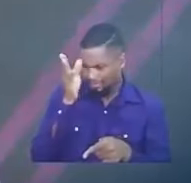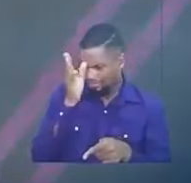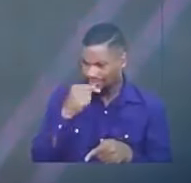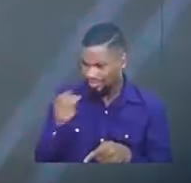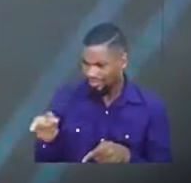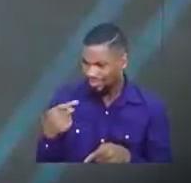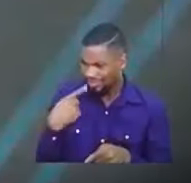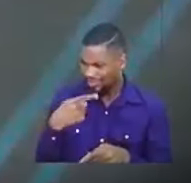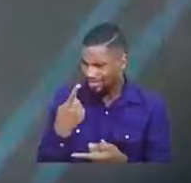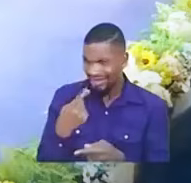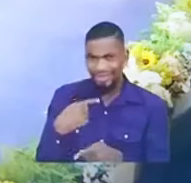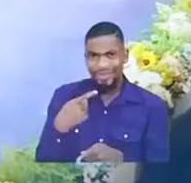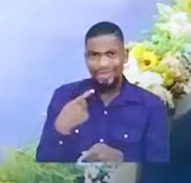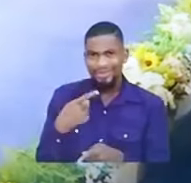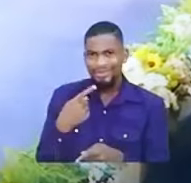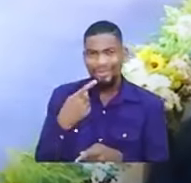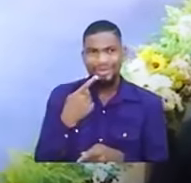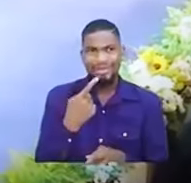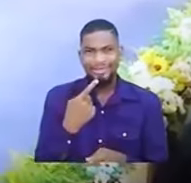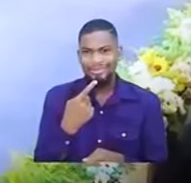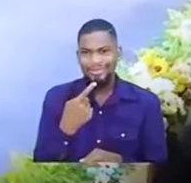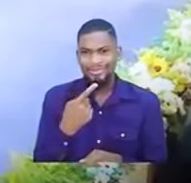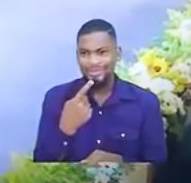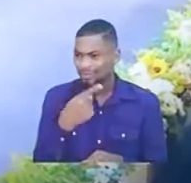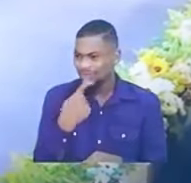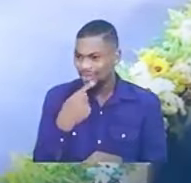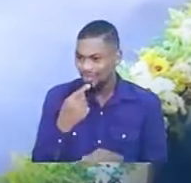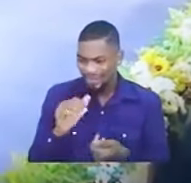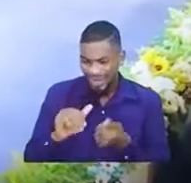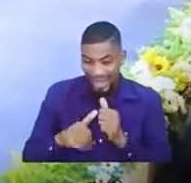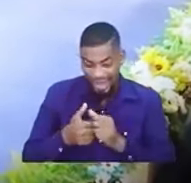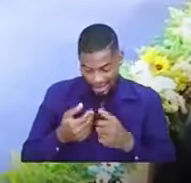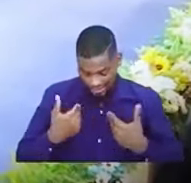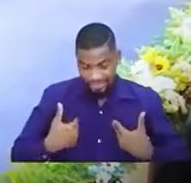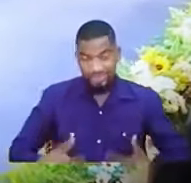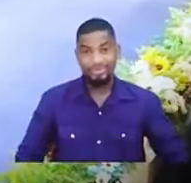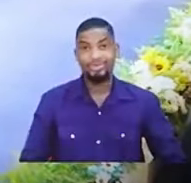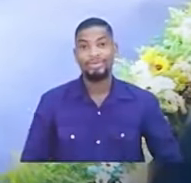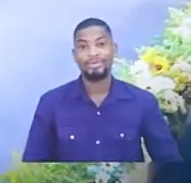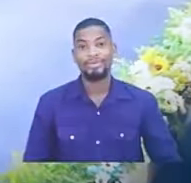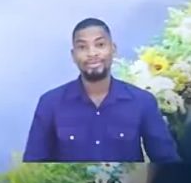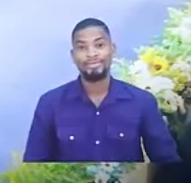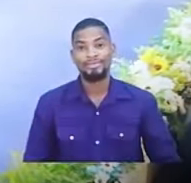even the way they dress will speak about who your friend is.